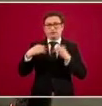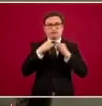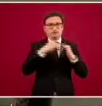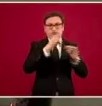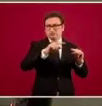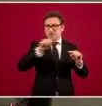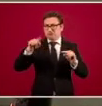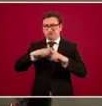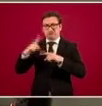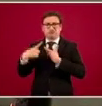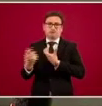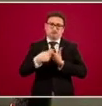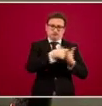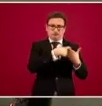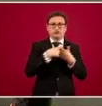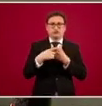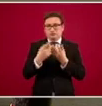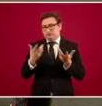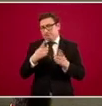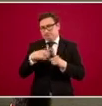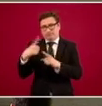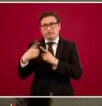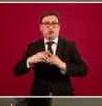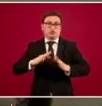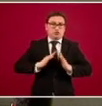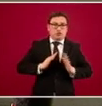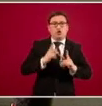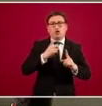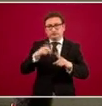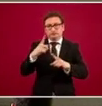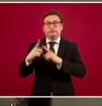national system, we have an even bigger